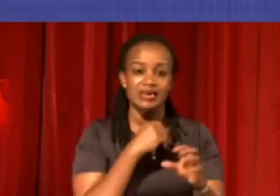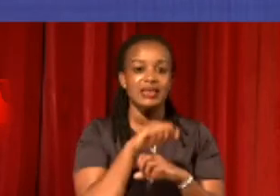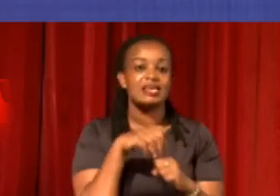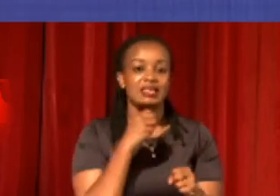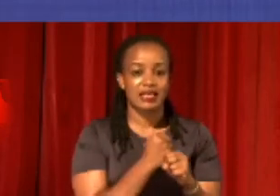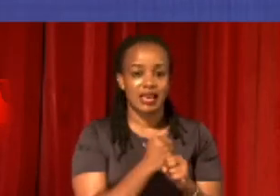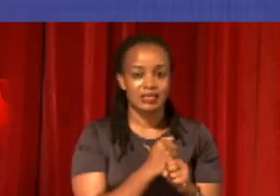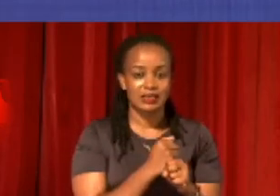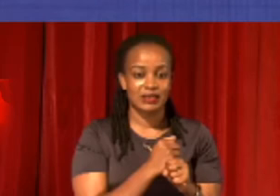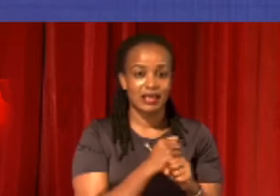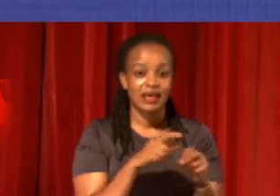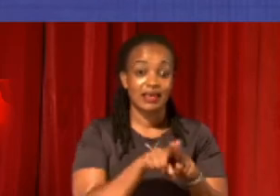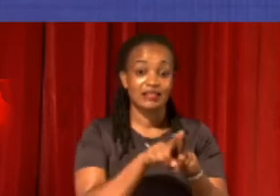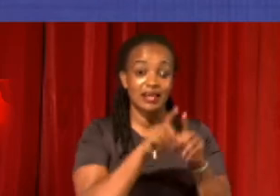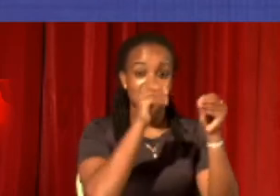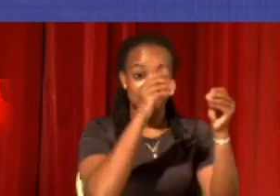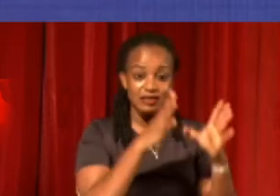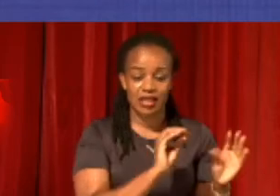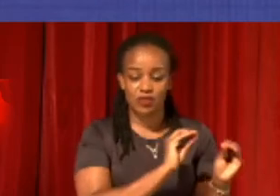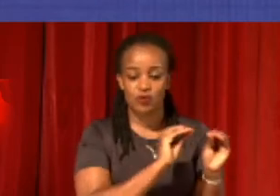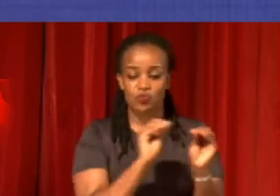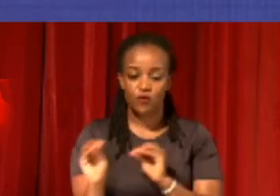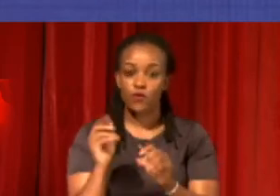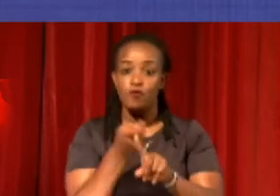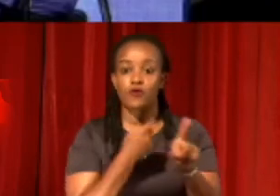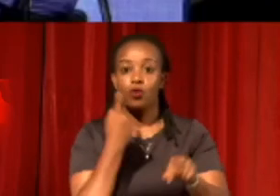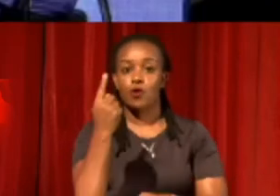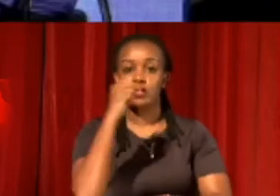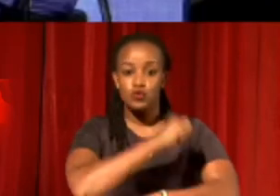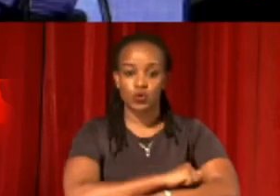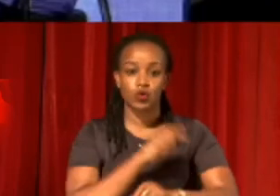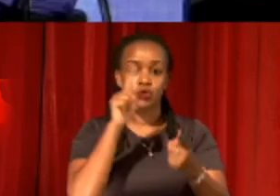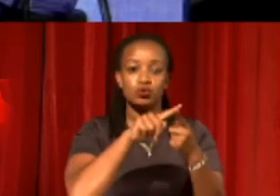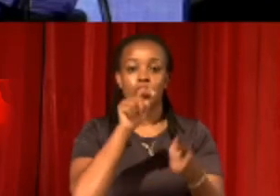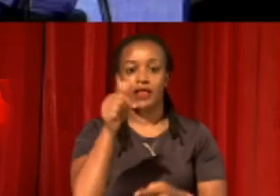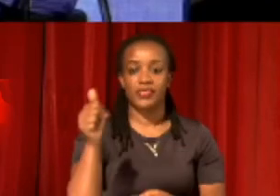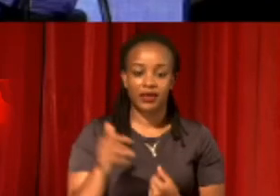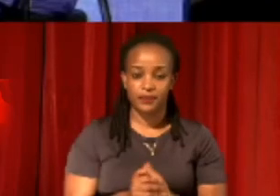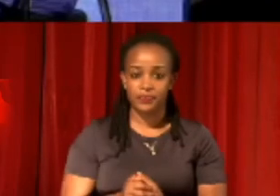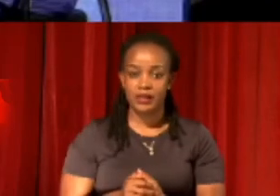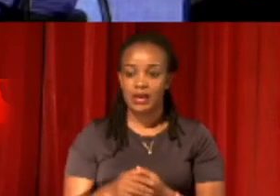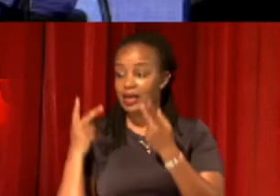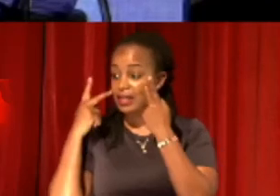doody-daddy dance. Doody-daddy, doody-daddy dance. Pilolo, uncle.